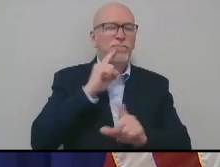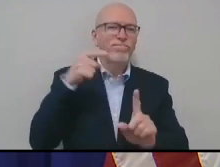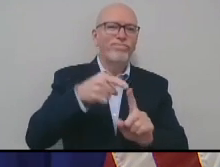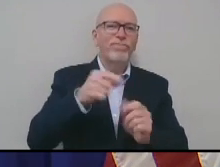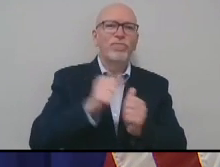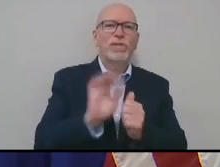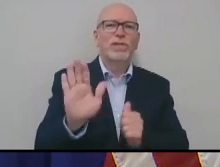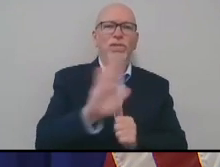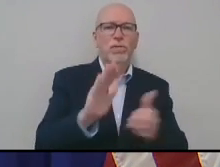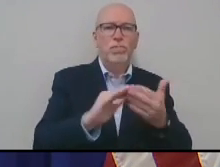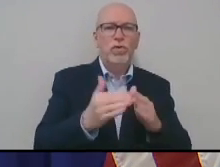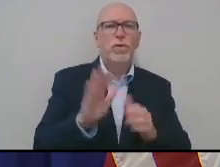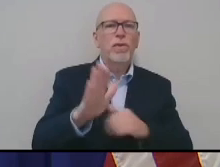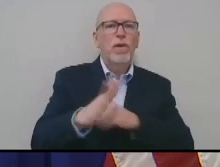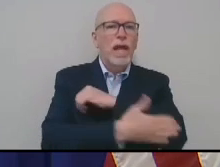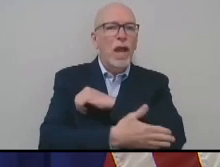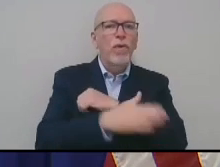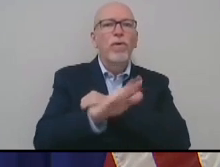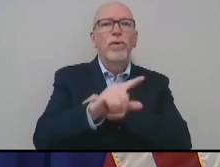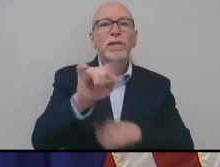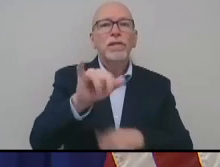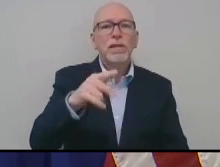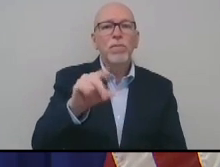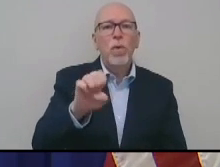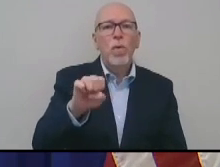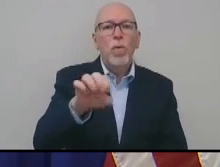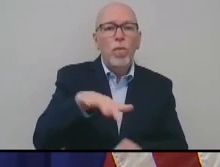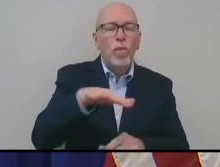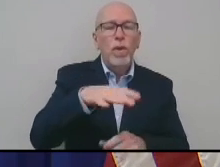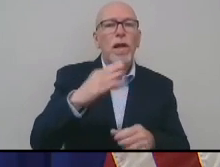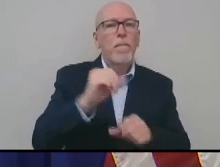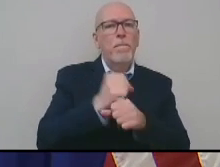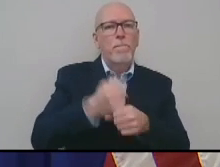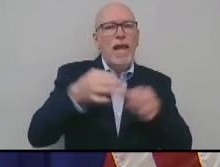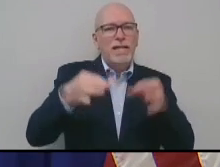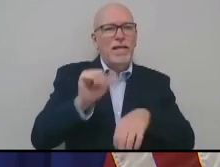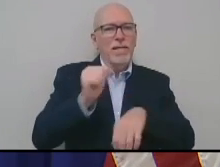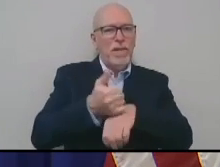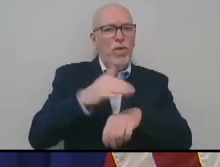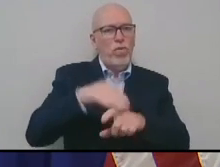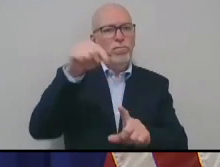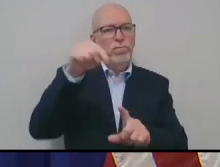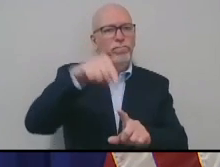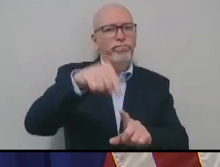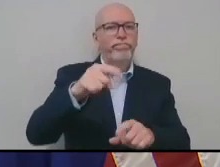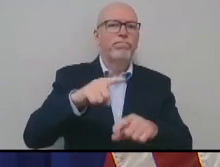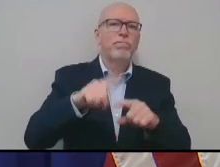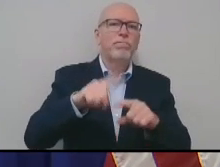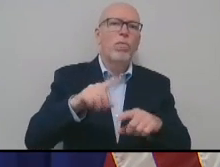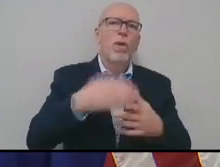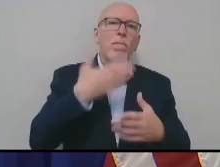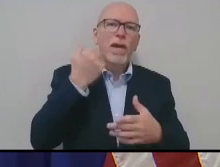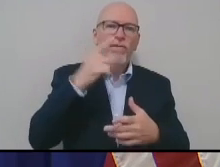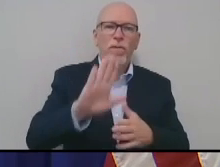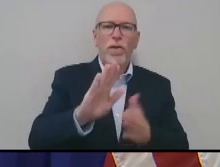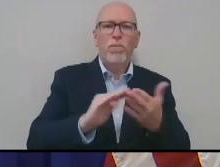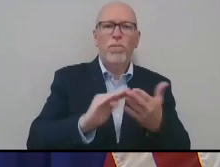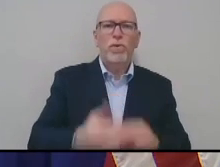community, their county, their zip codes, and then making decisions as a group for what's best for their community.